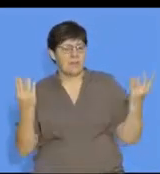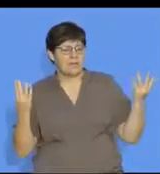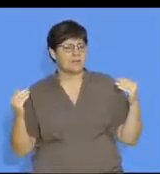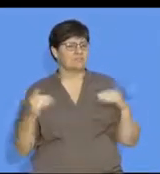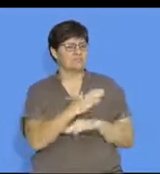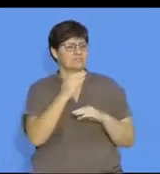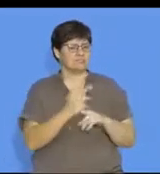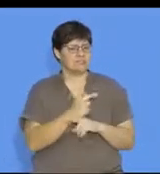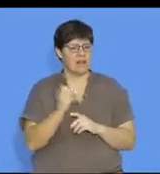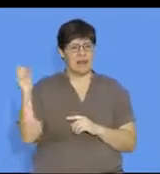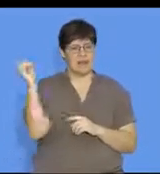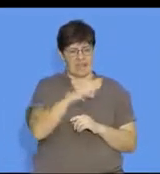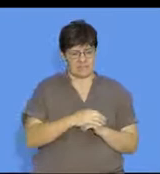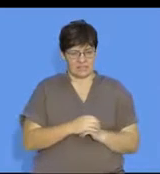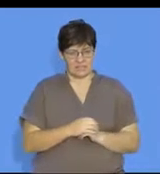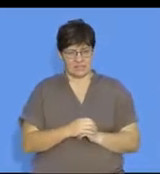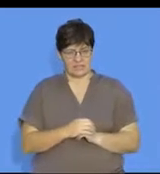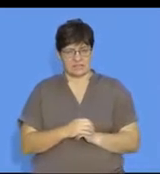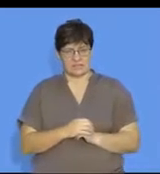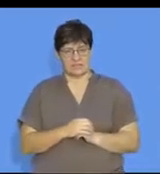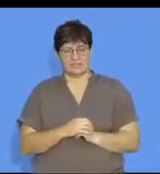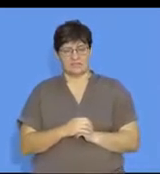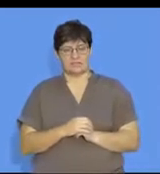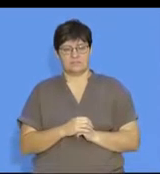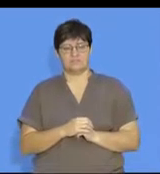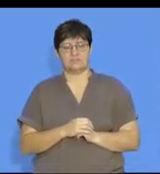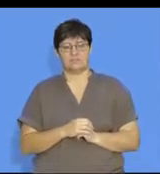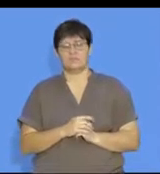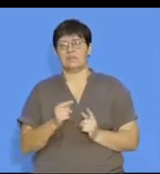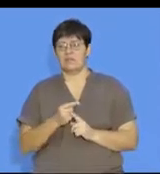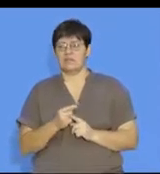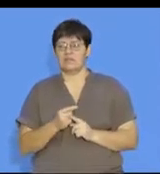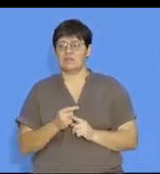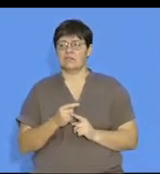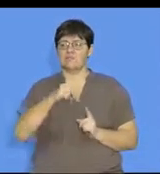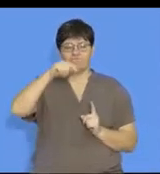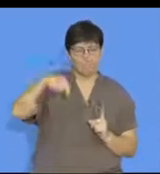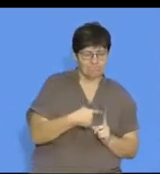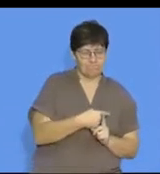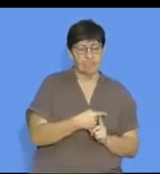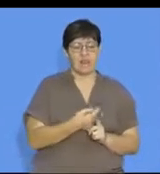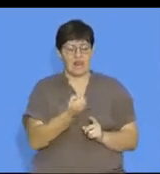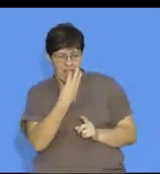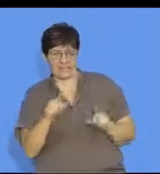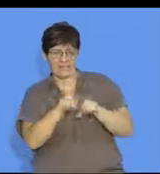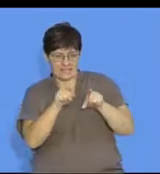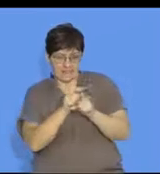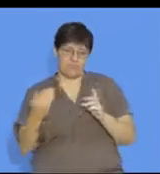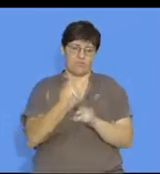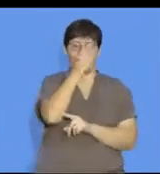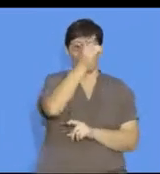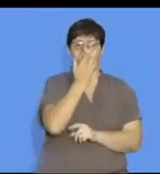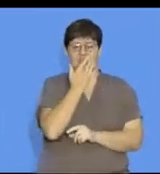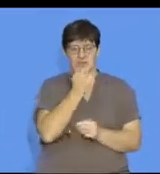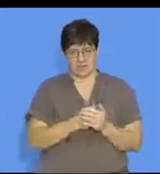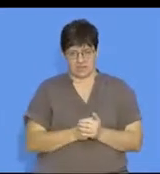the amount of current passing through the light bulb will be equal to the amount of current that passes through the battery, all right?